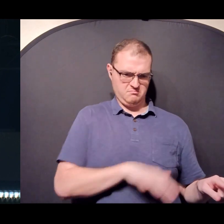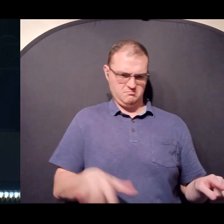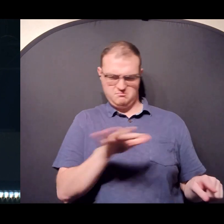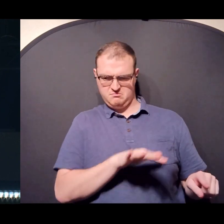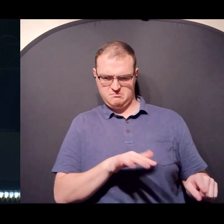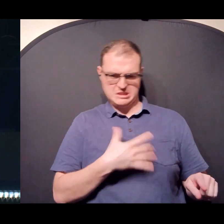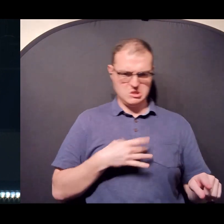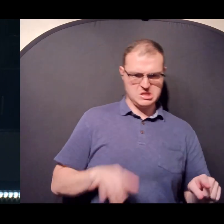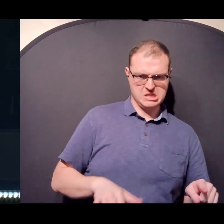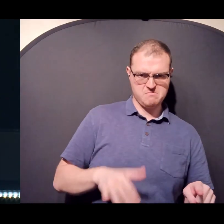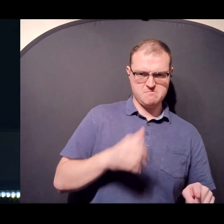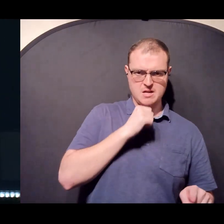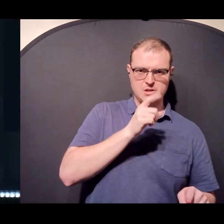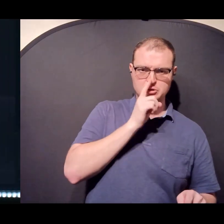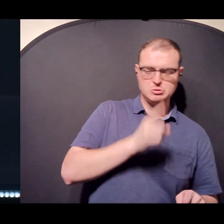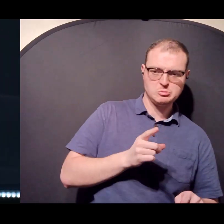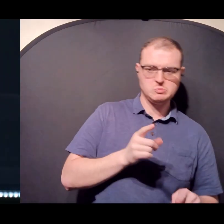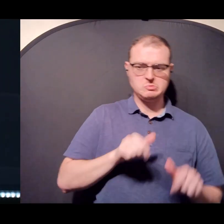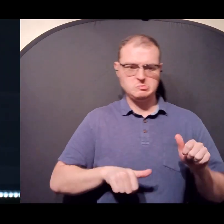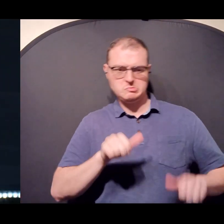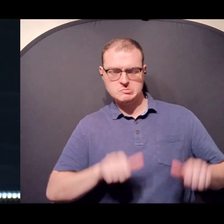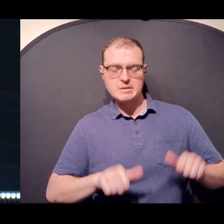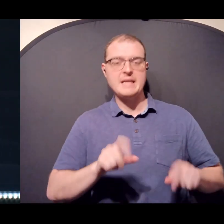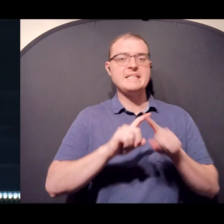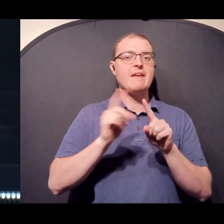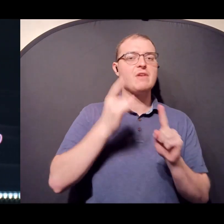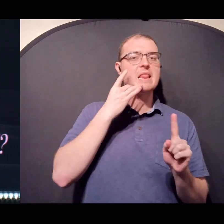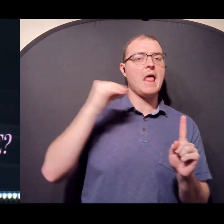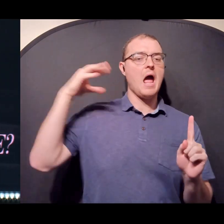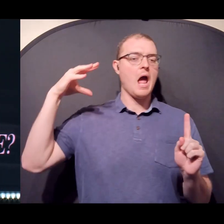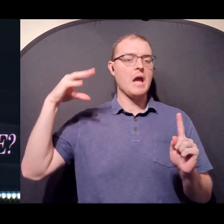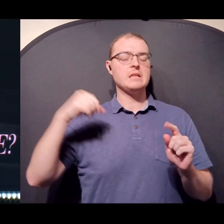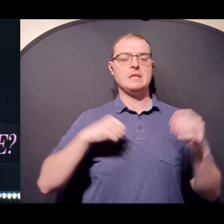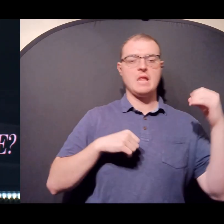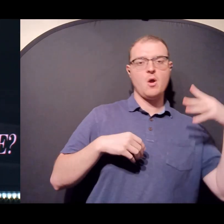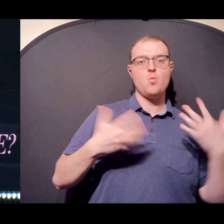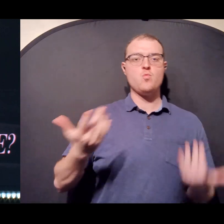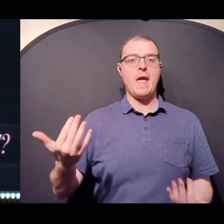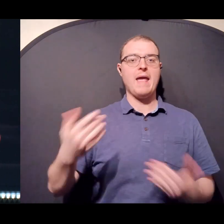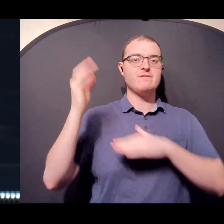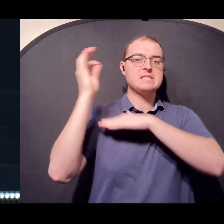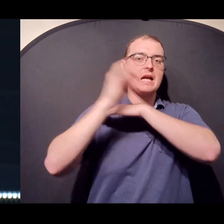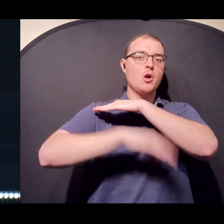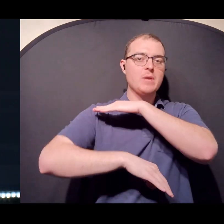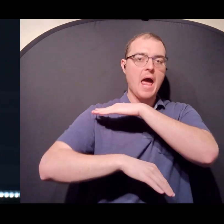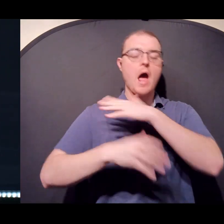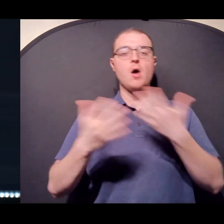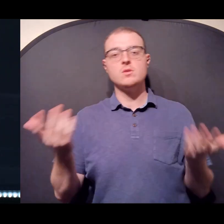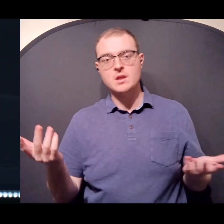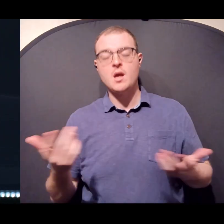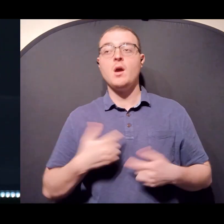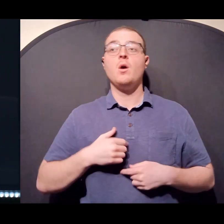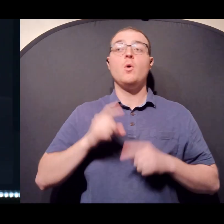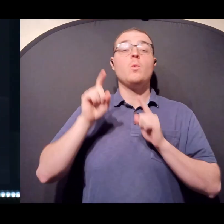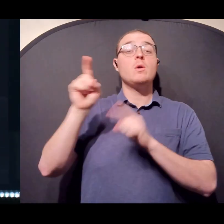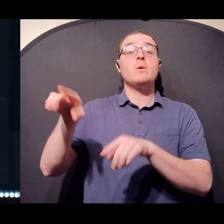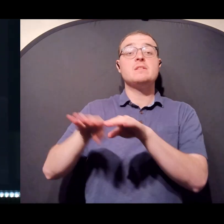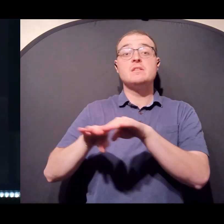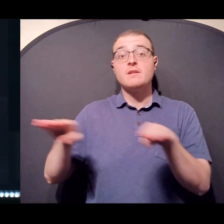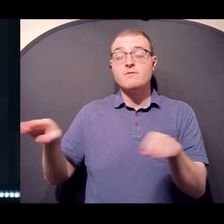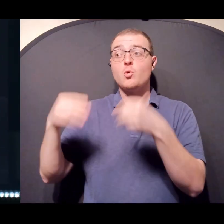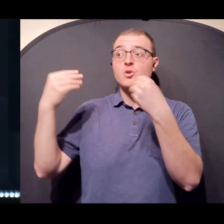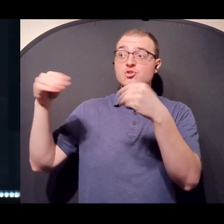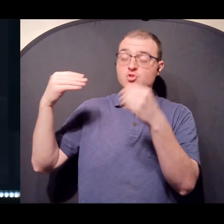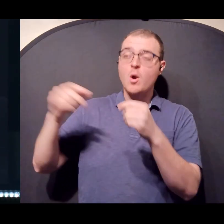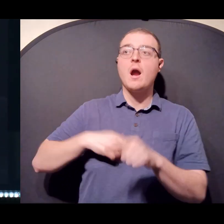I don't know if I like it. I don't know if I like it. I'm not sure. And then you got to bring it over here and put it in different light. And then you got to wait till the sun goes down. And we